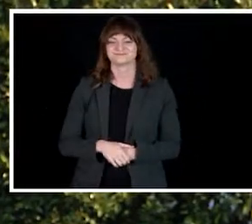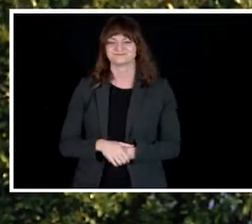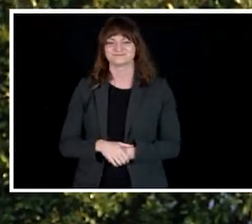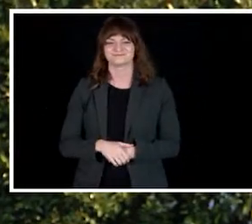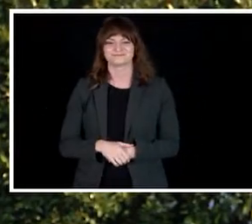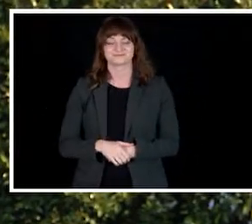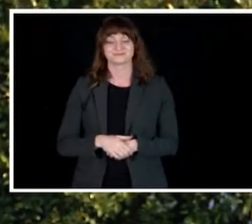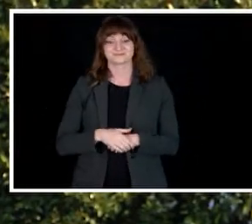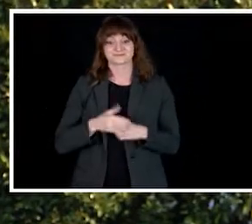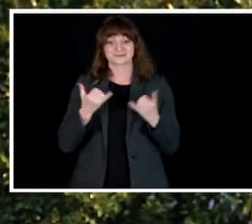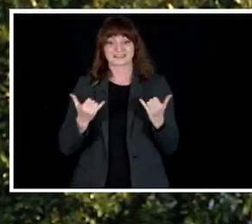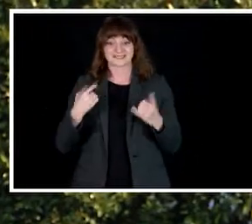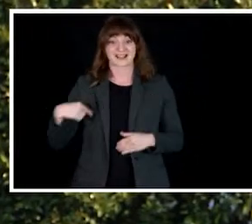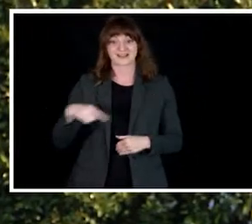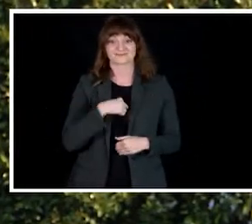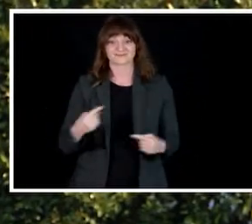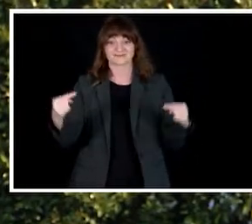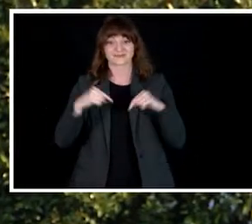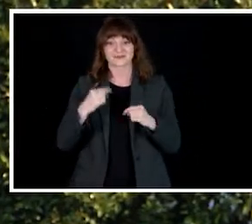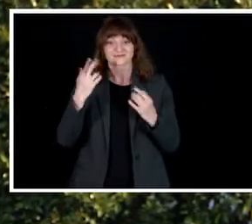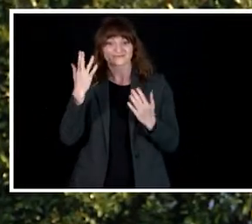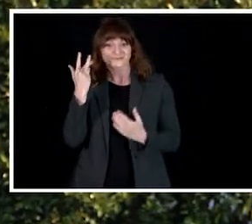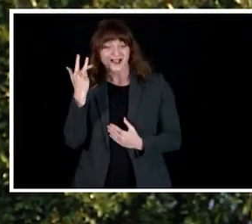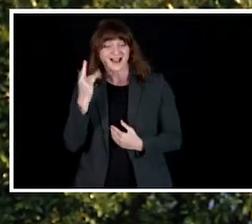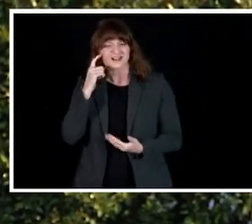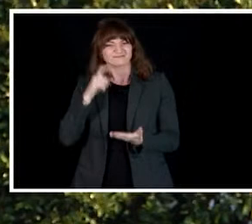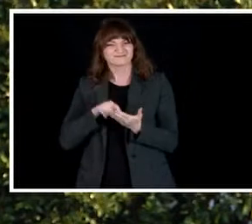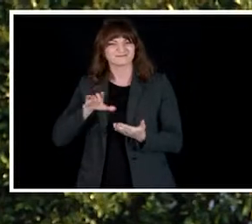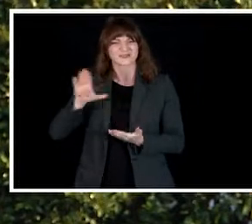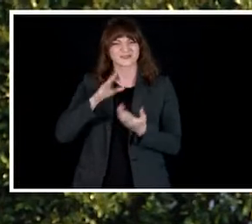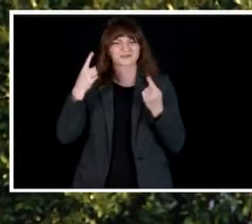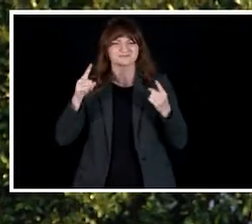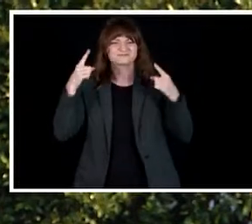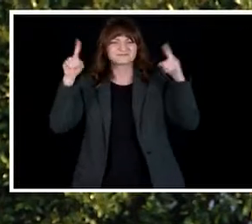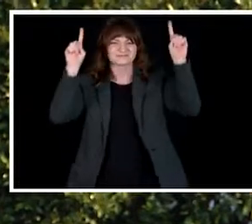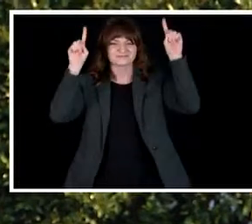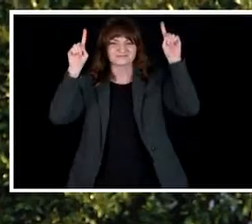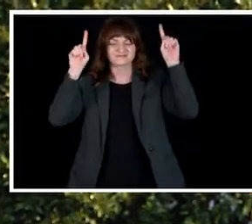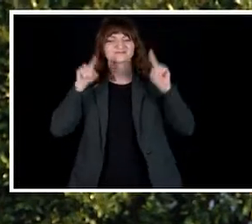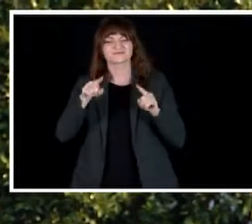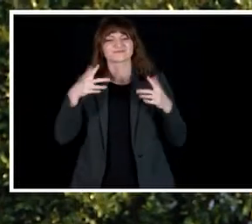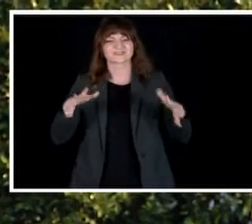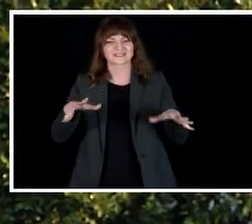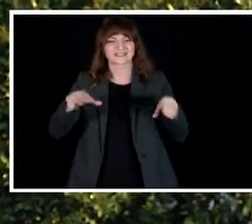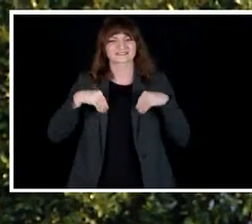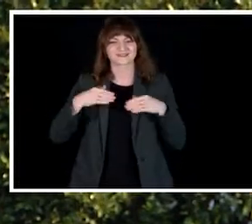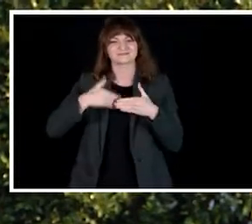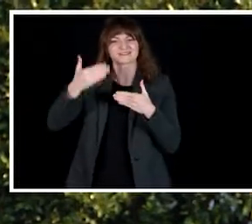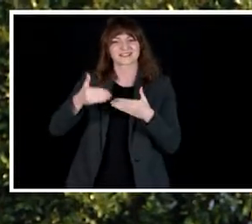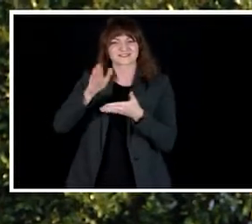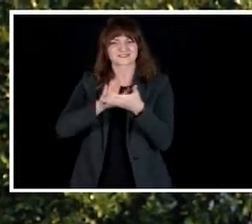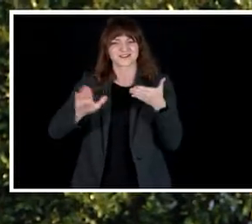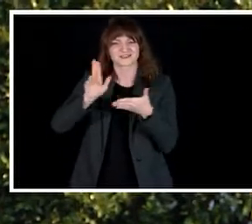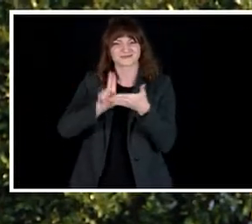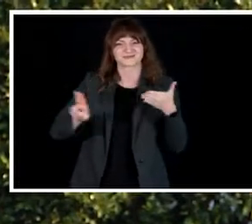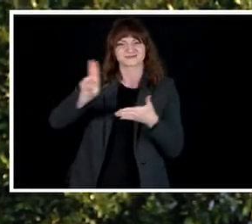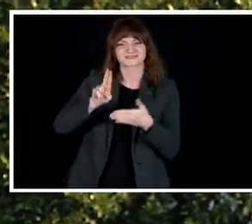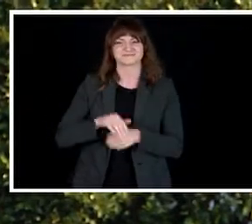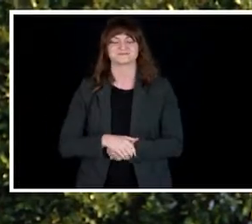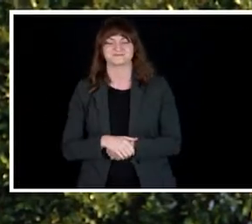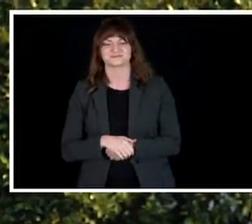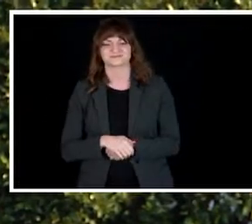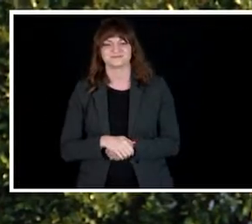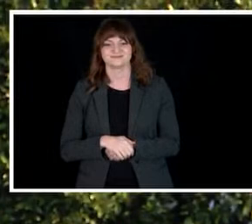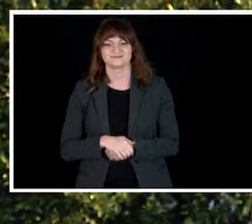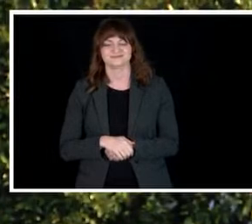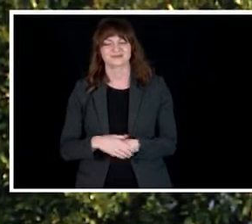here today to recognize your wonderful achievement of getting accepted to your next college or university. We